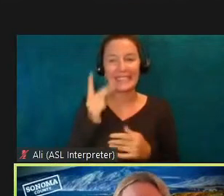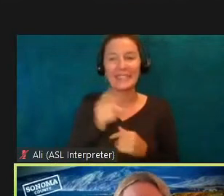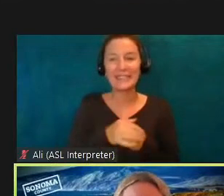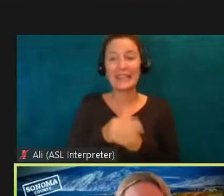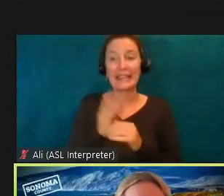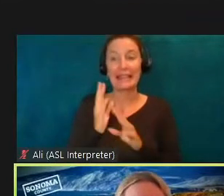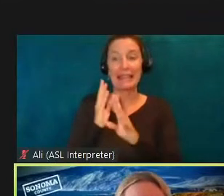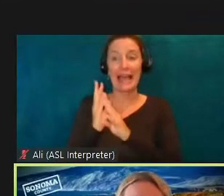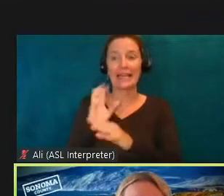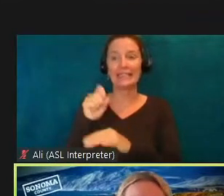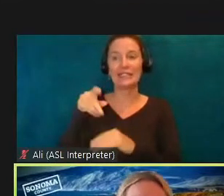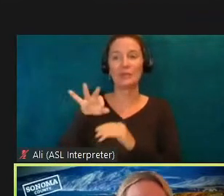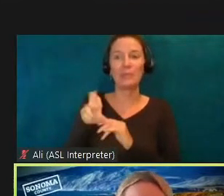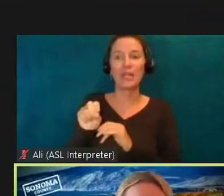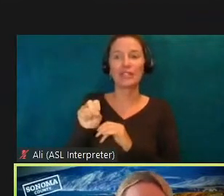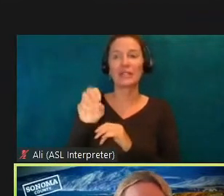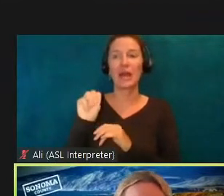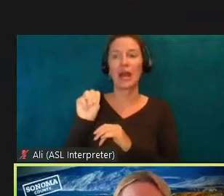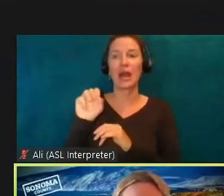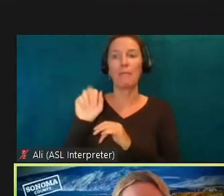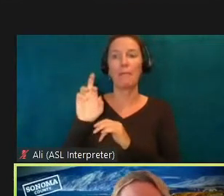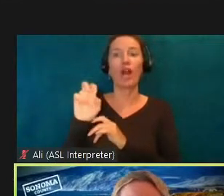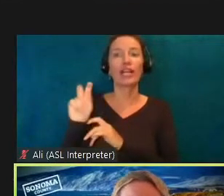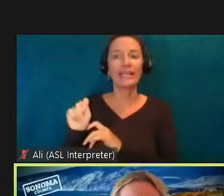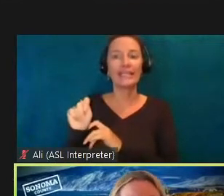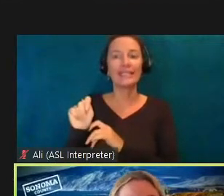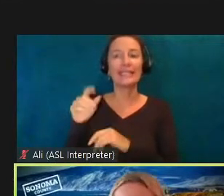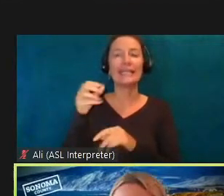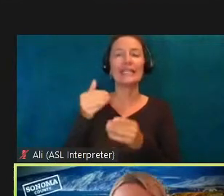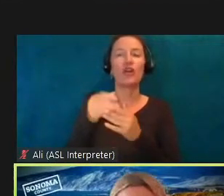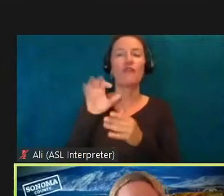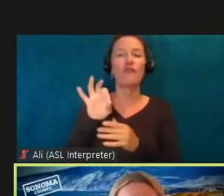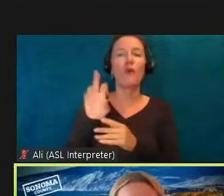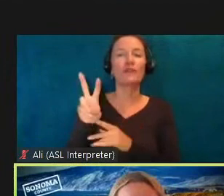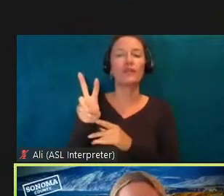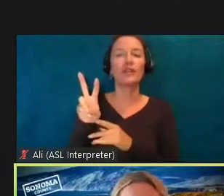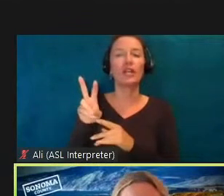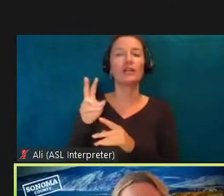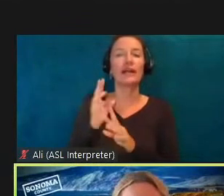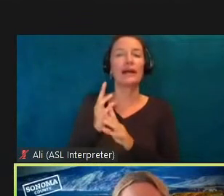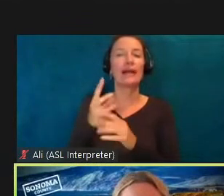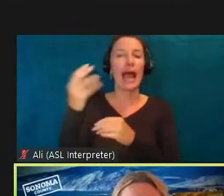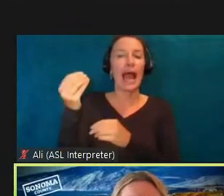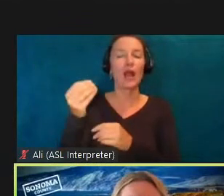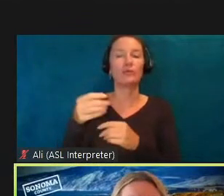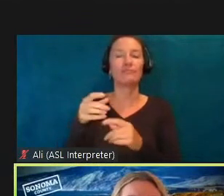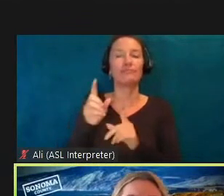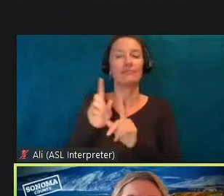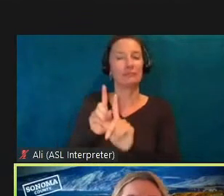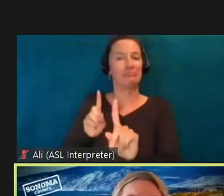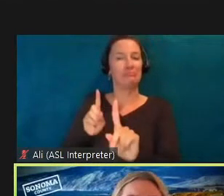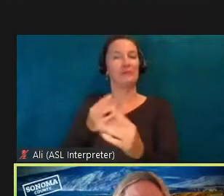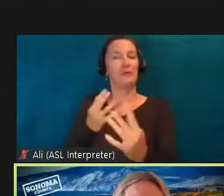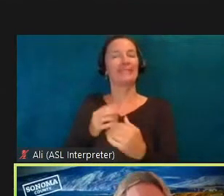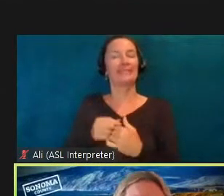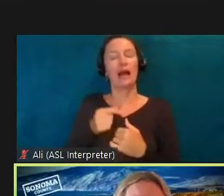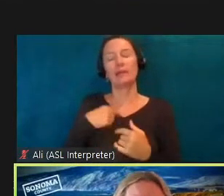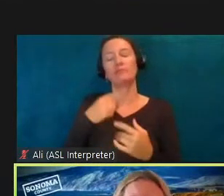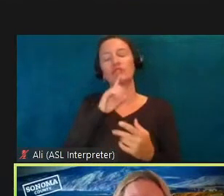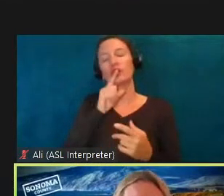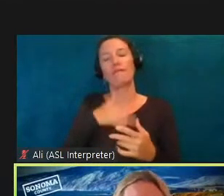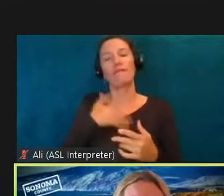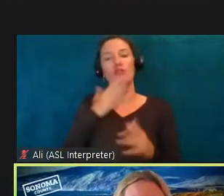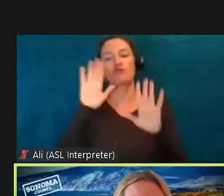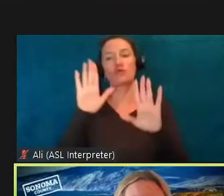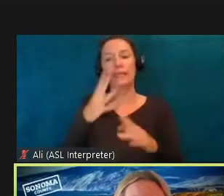Market in Forestville or out socially distanced on the West County Trail. I'm sure it will be wonderful to sleep in your bed tonight. To those, unfortunately, who are still